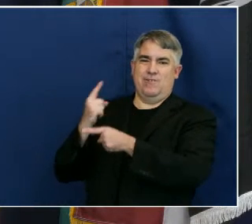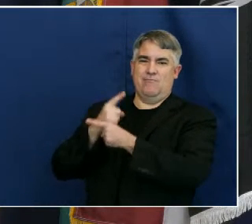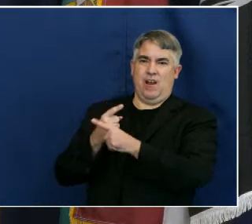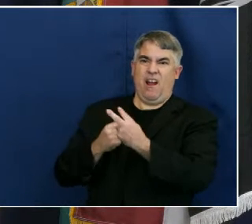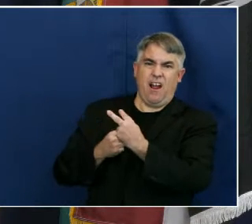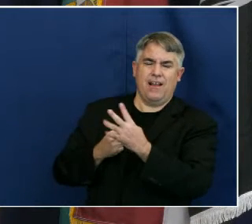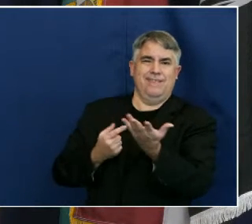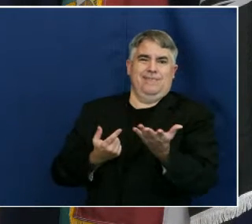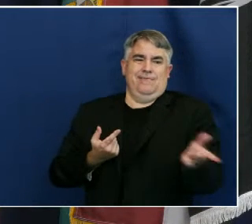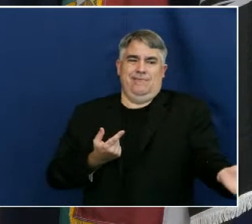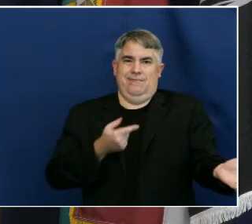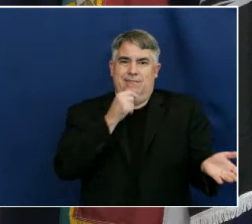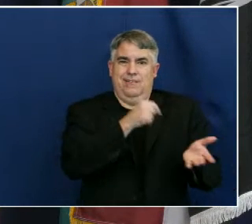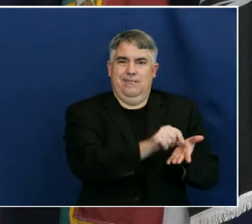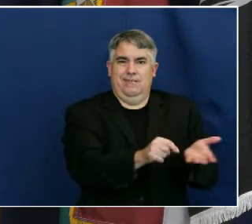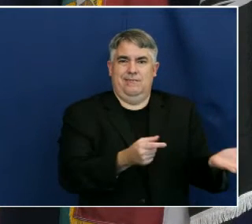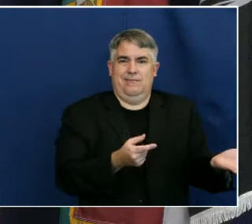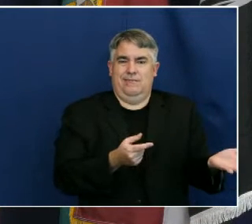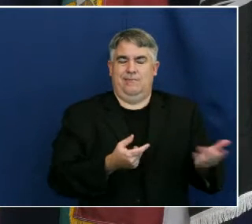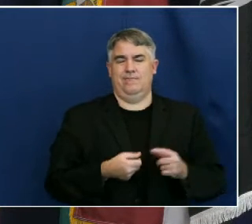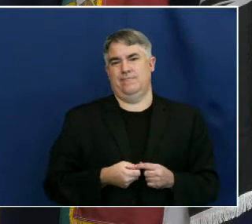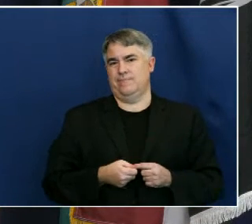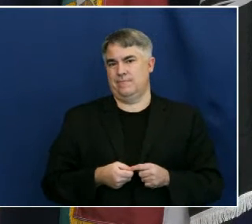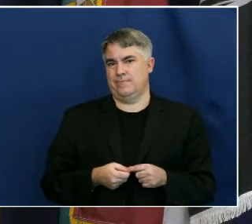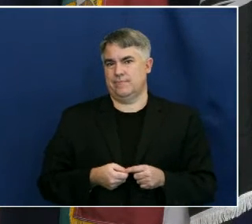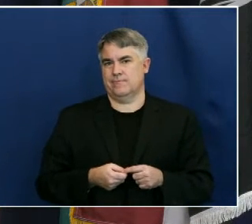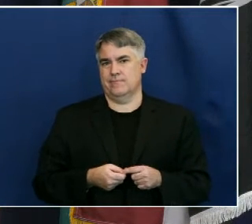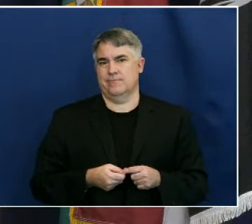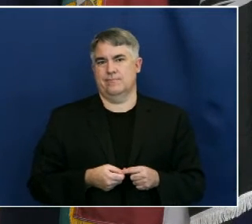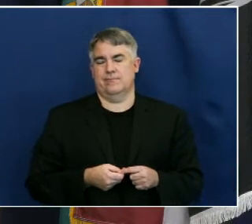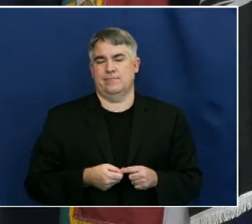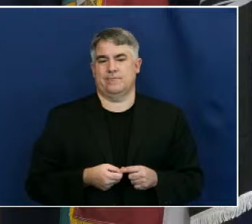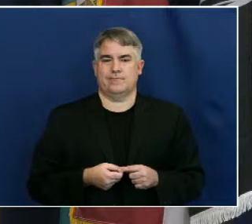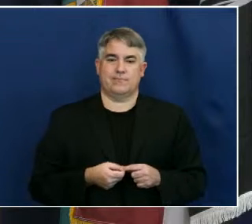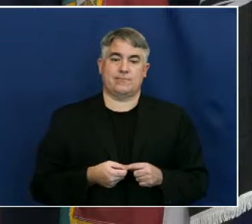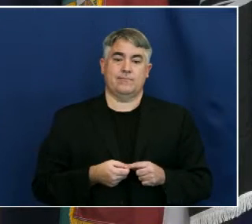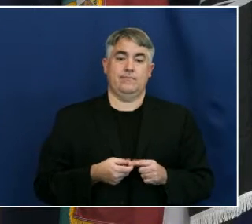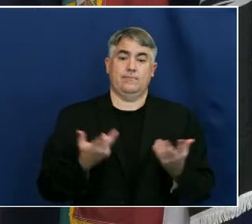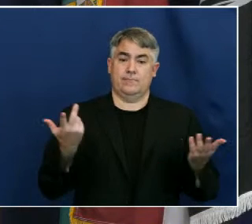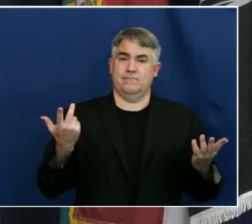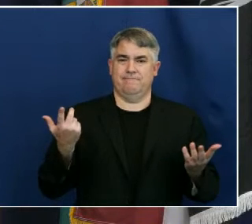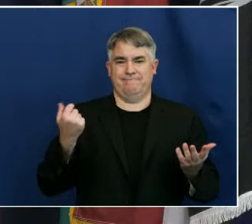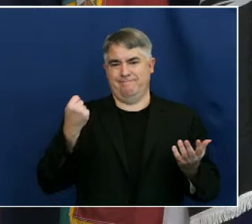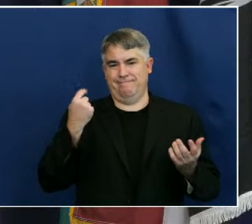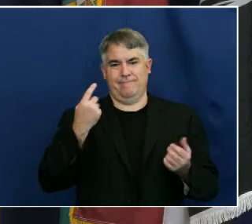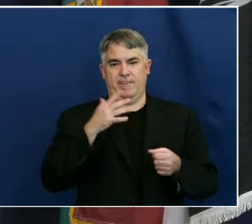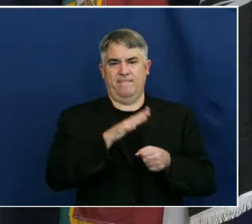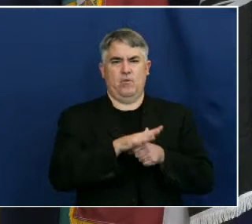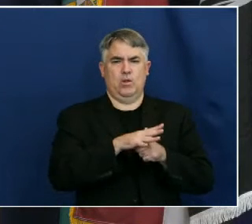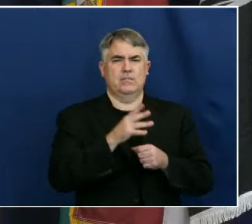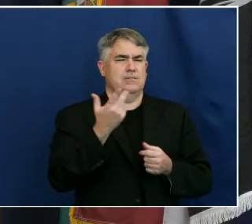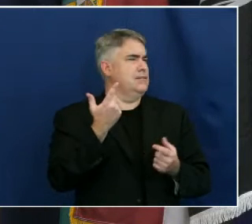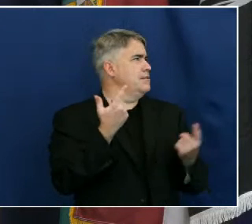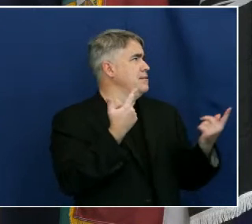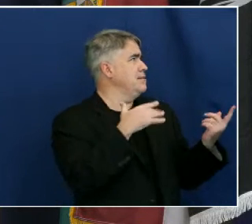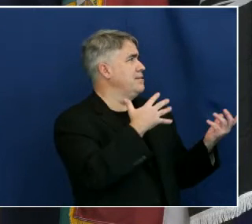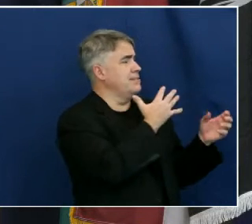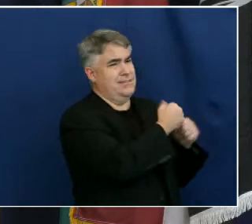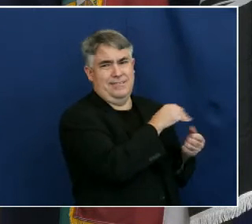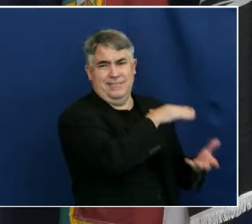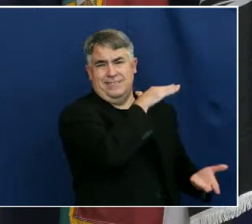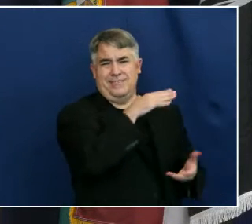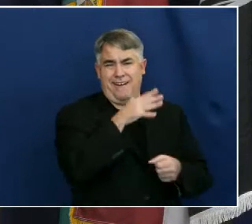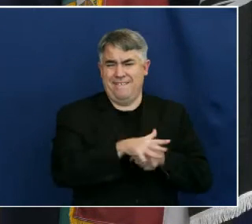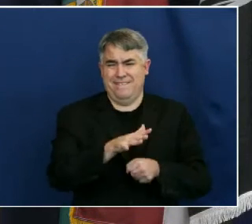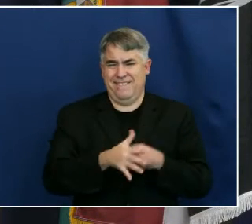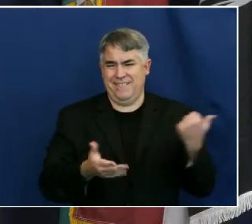issues. But ultimately, the rate of vaccines will not match the demographics of the county as a whole or the case rate until we